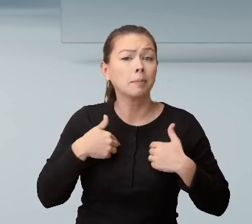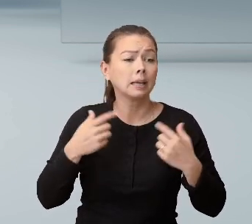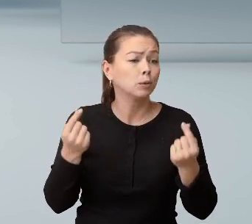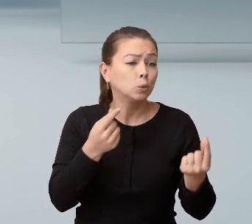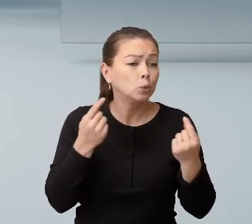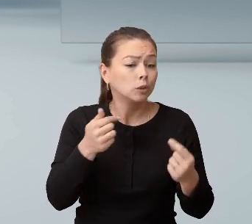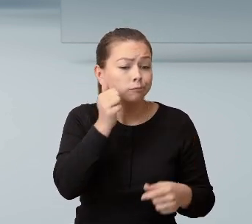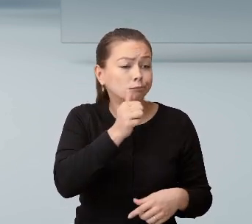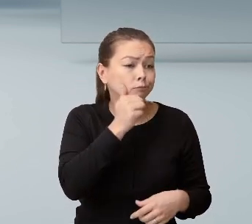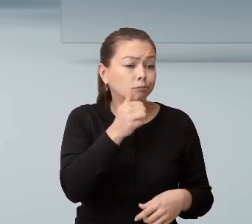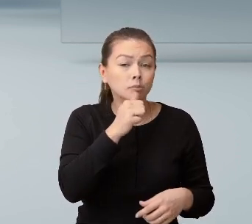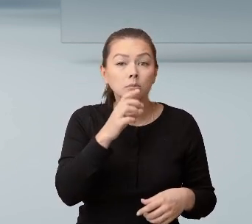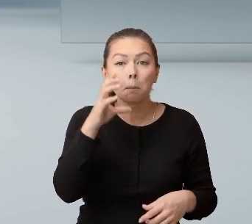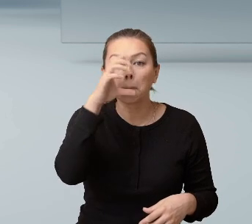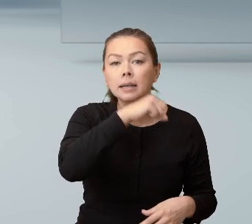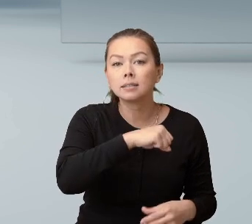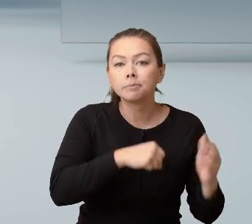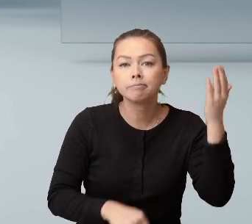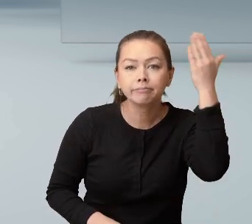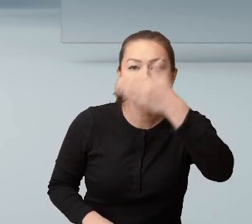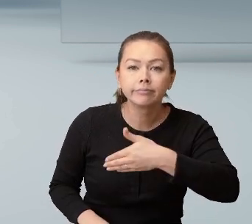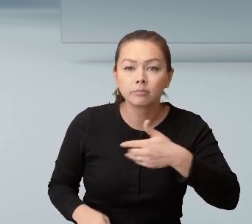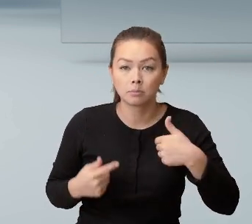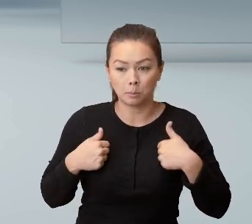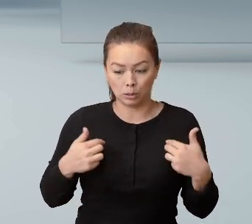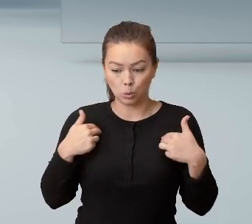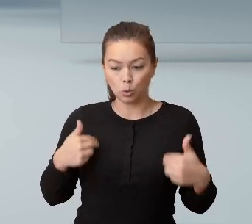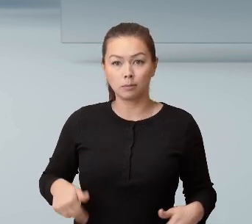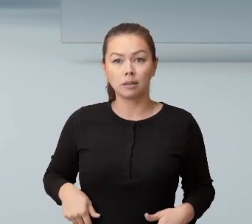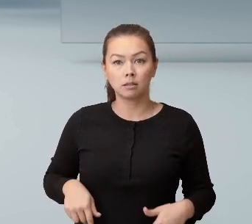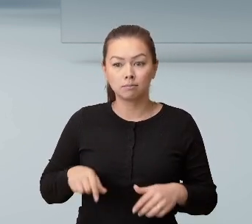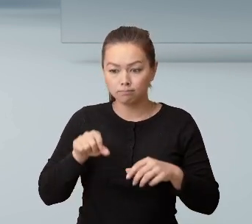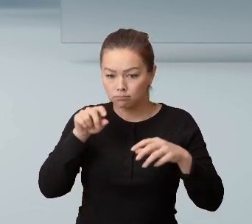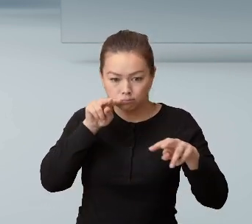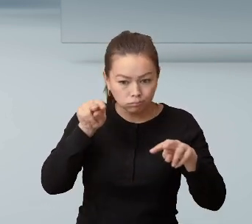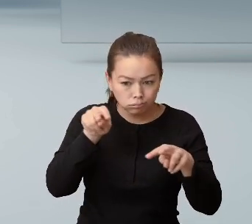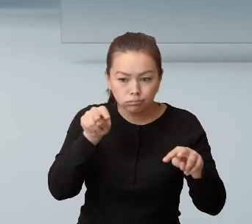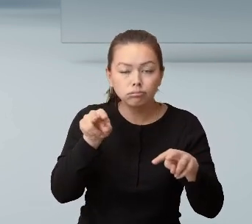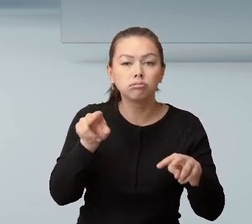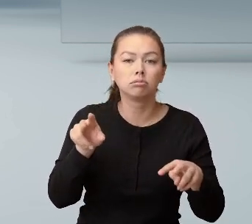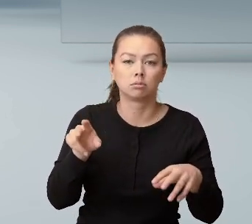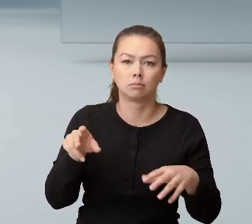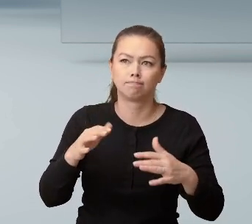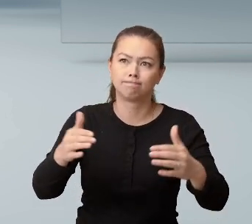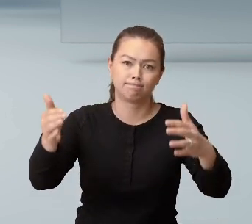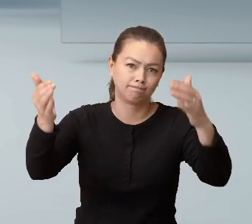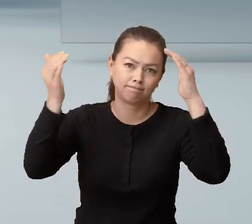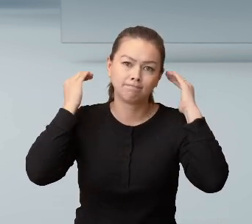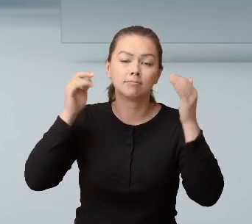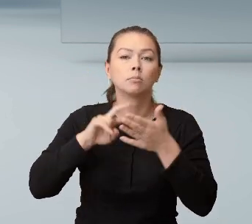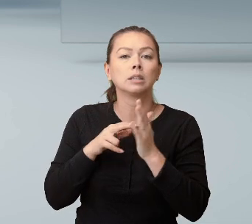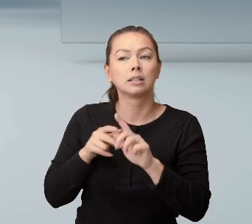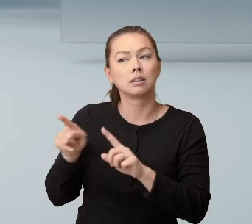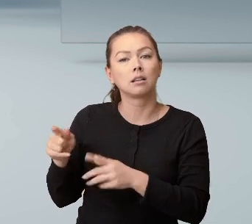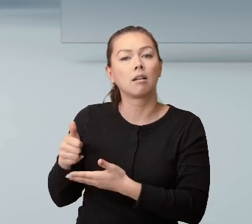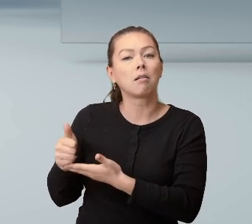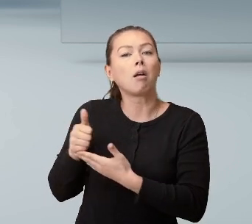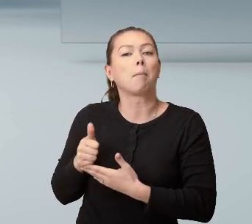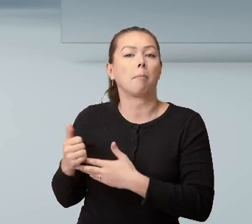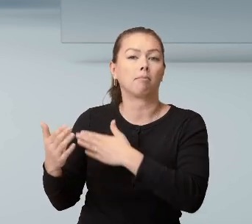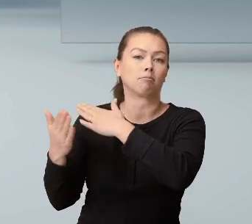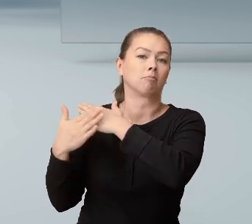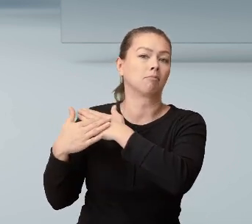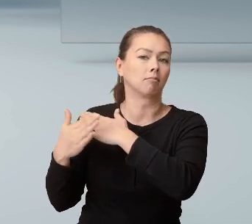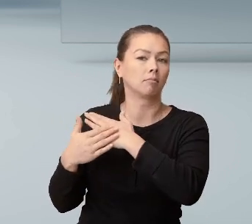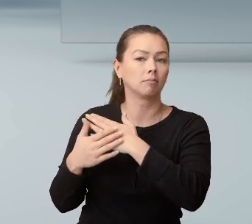miss day to day. You can't possibly, as a person, monitor all these users. So it gives you that extra little bit of input into